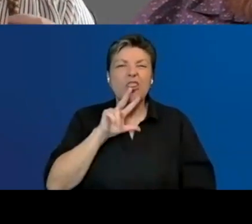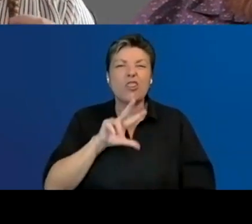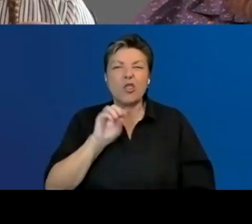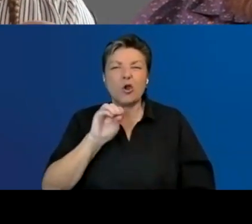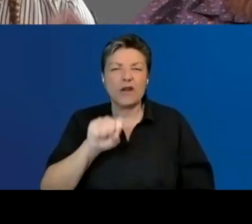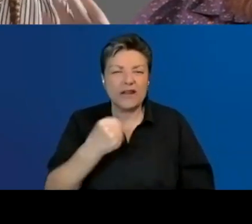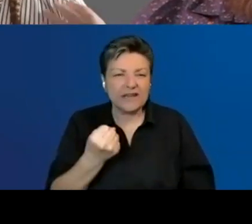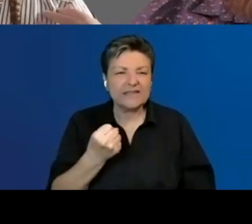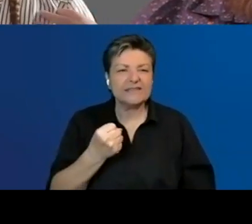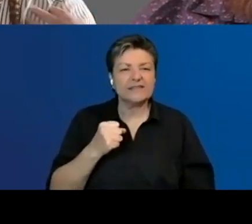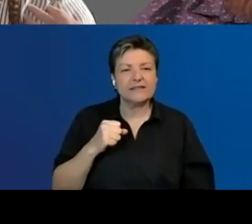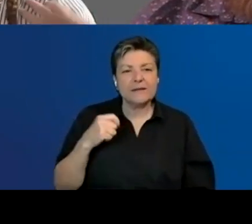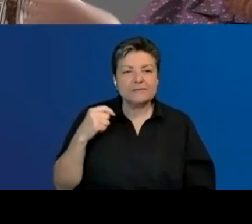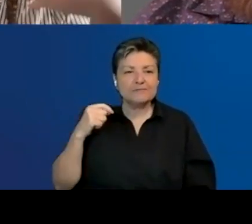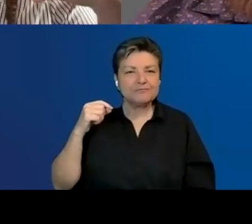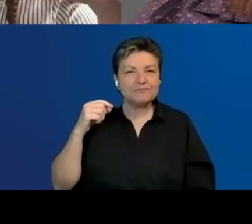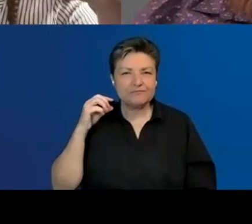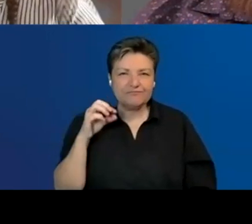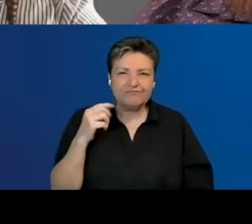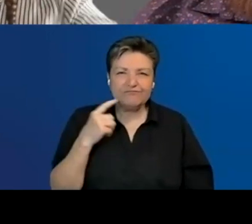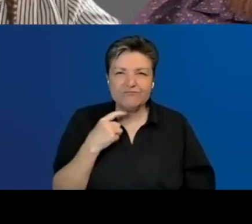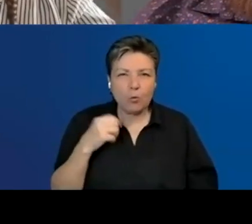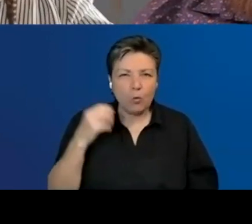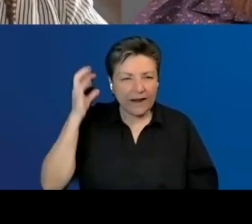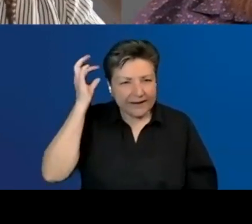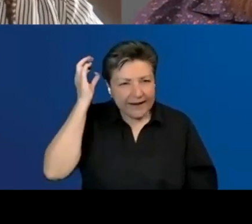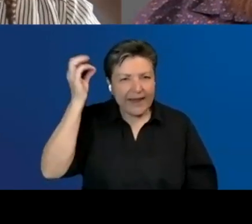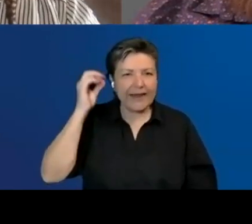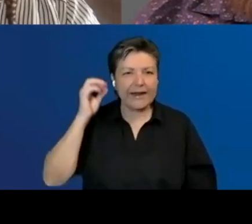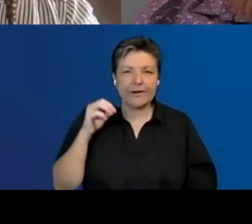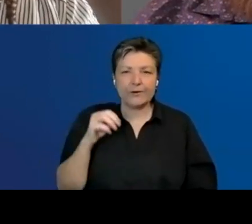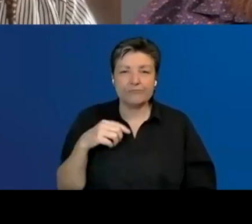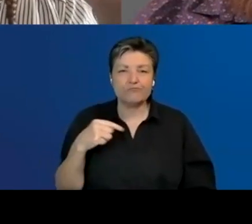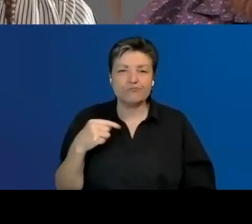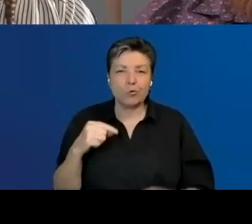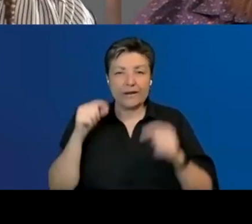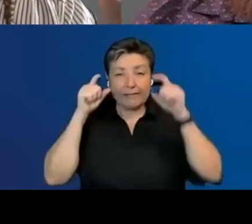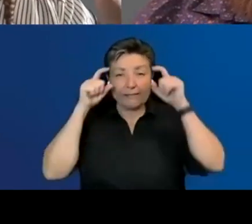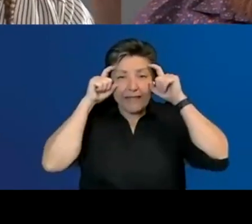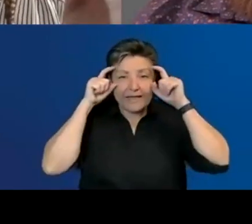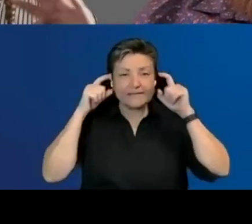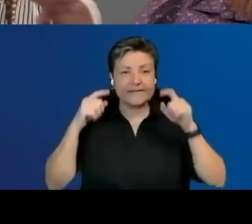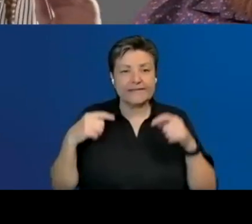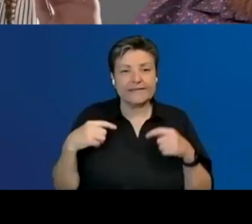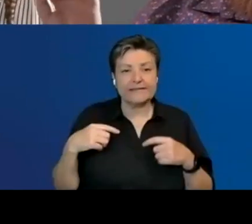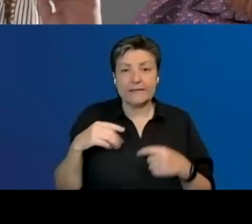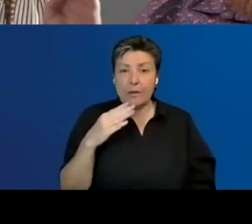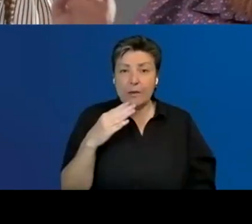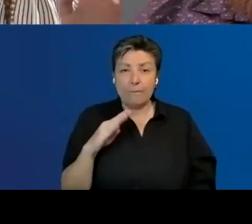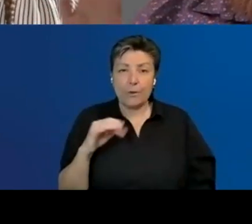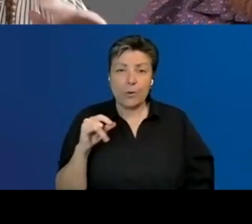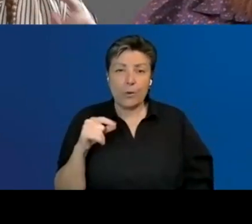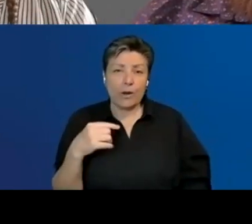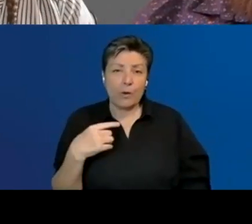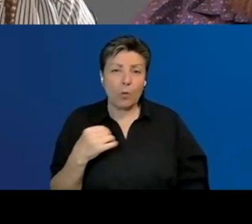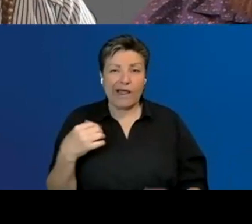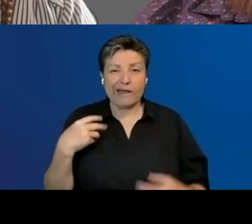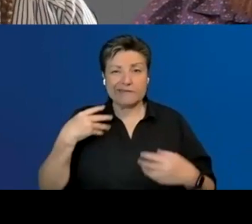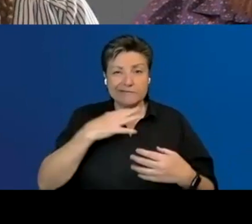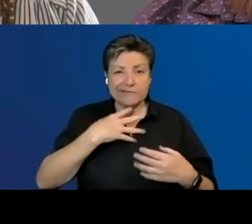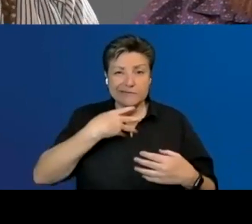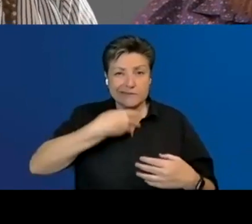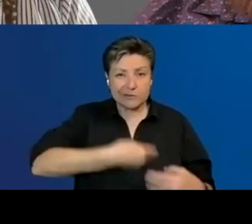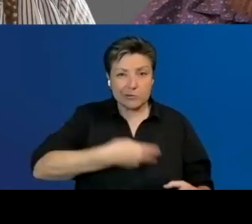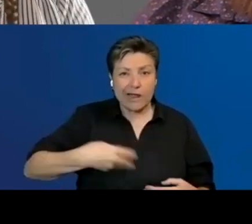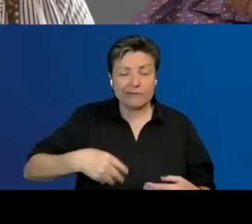glasses, and a blue and white striped blouse. My background is mostly gray with the Respectability 10-year